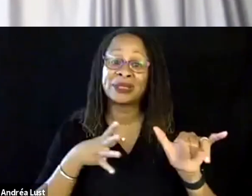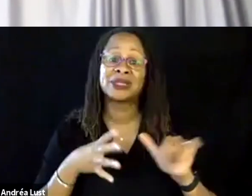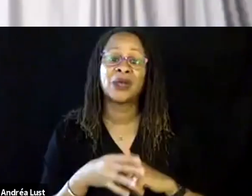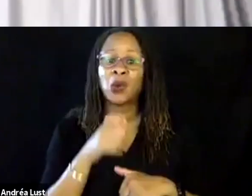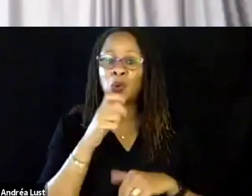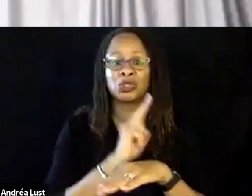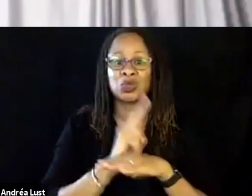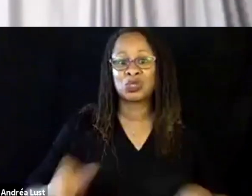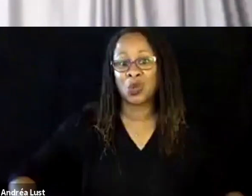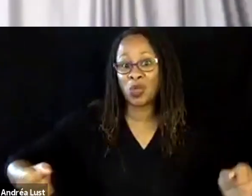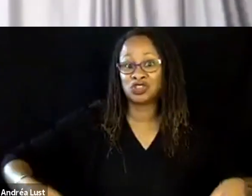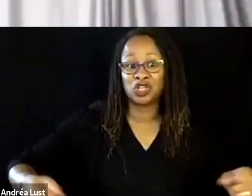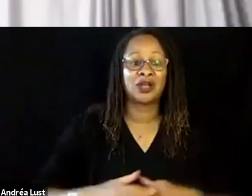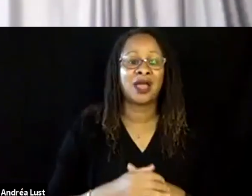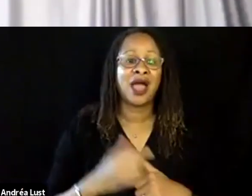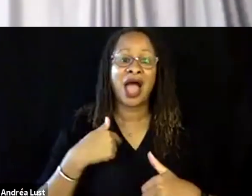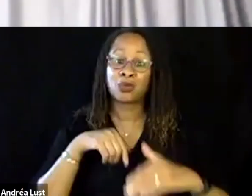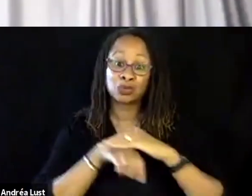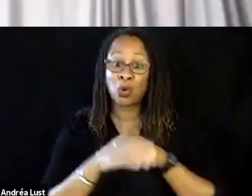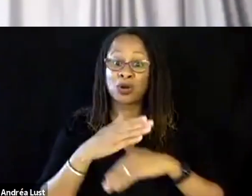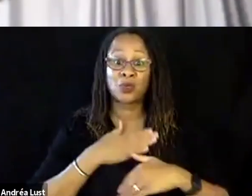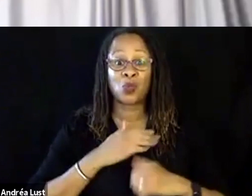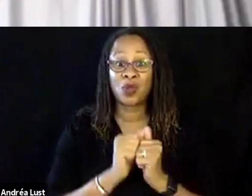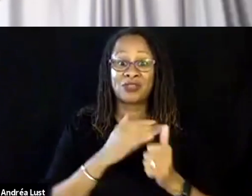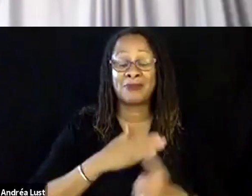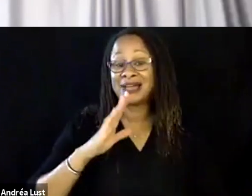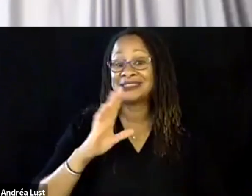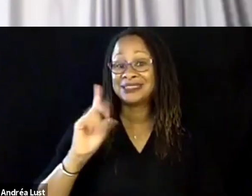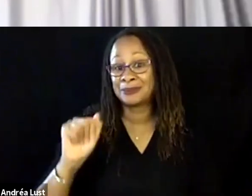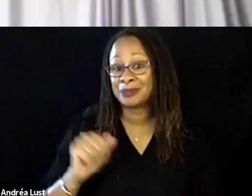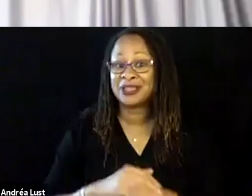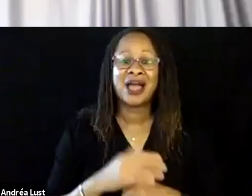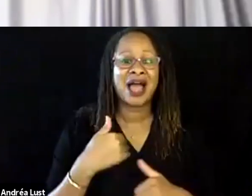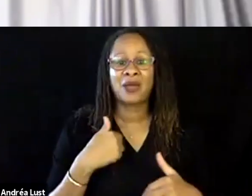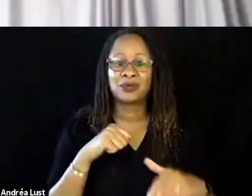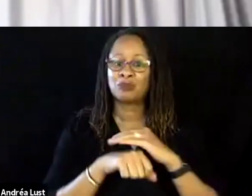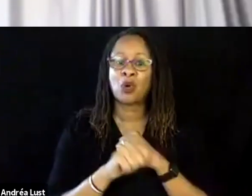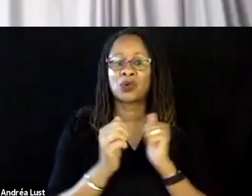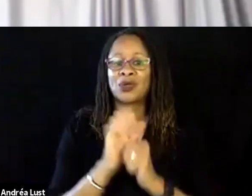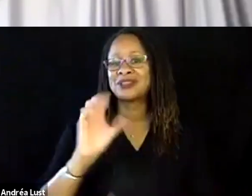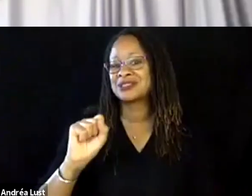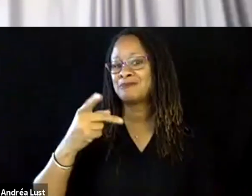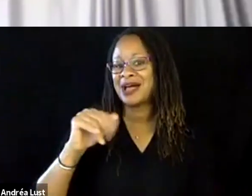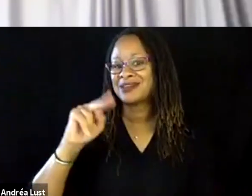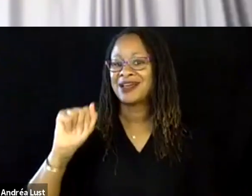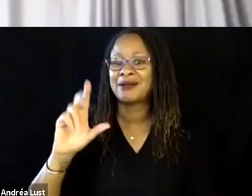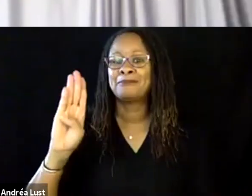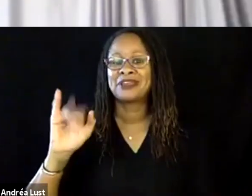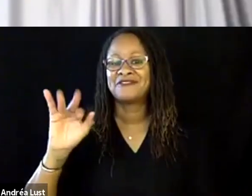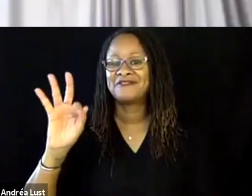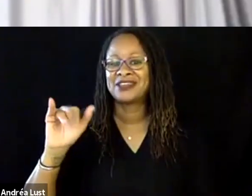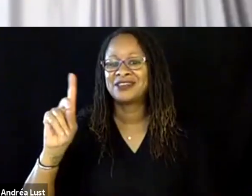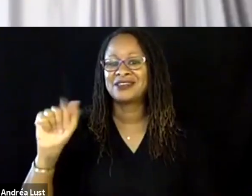uses a wheelchair. I was born with my disability. I was born with a birth defect called spina bifida. And I didn't see representation of